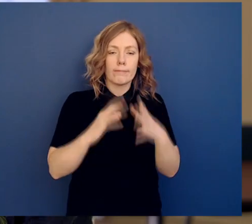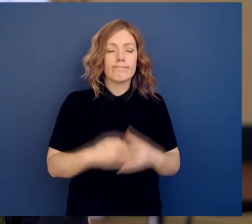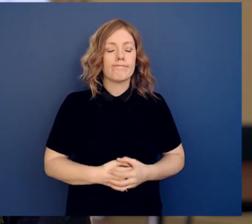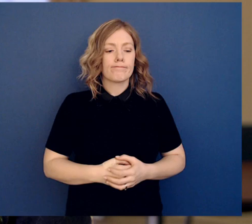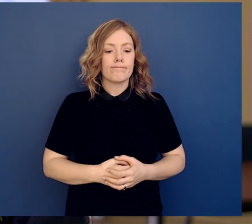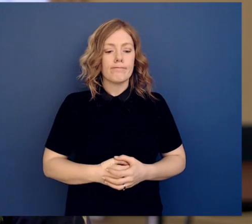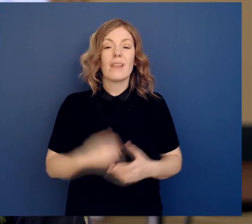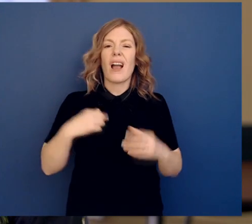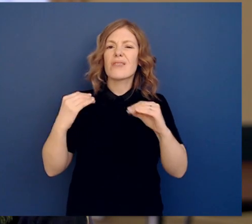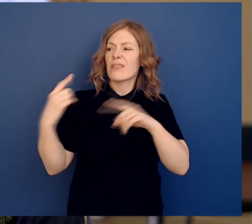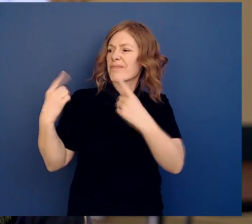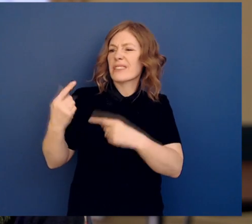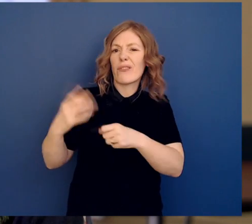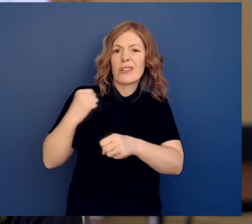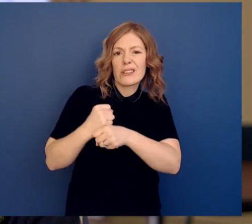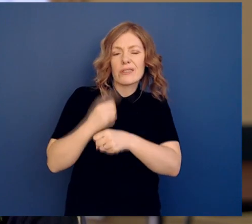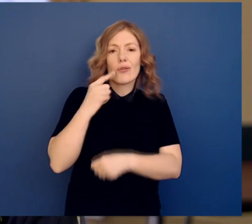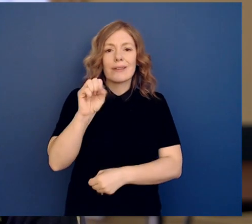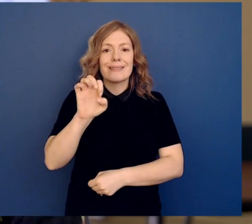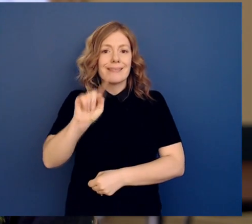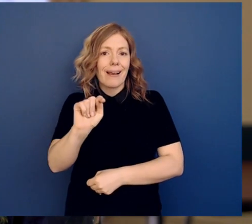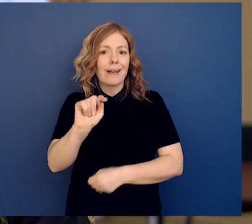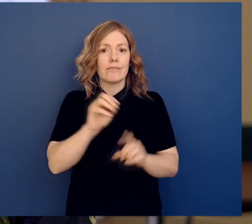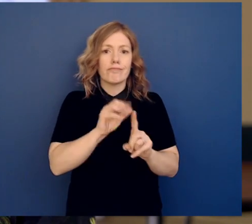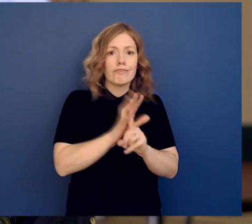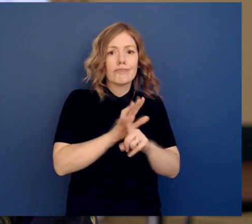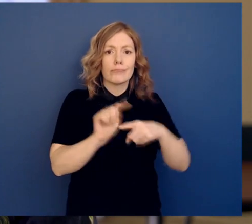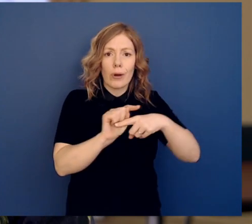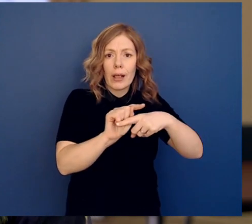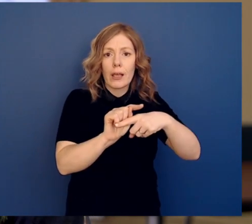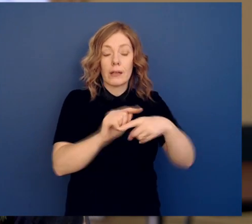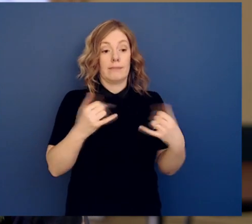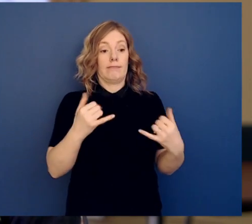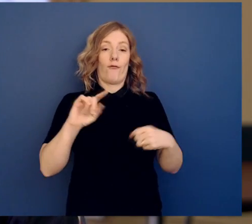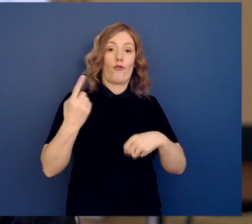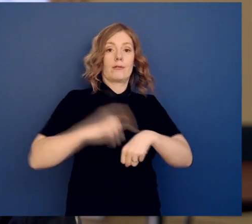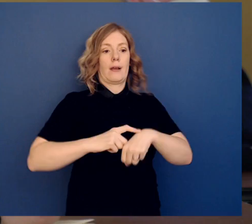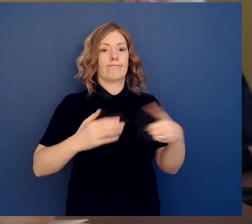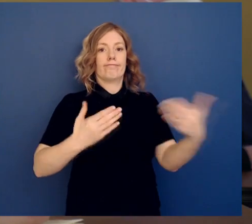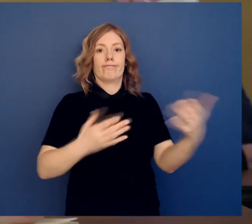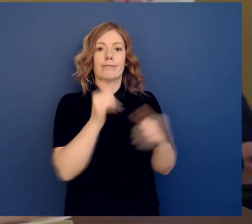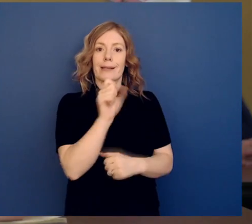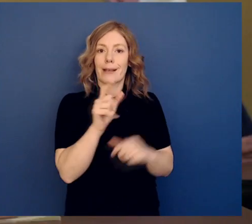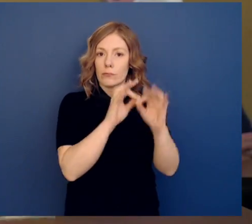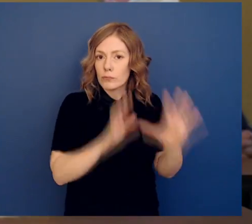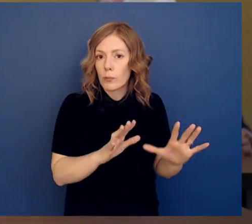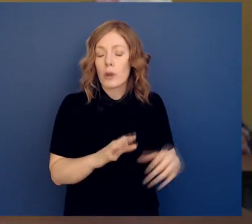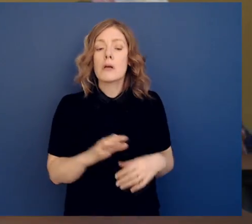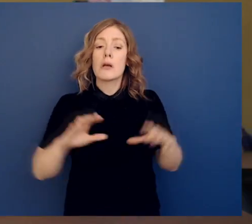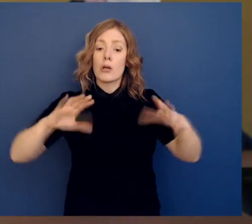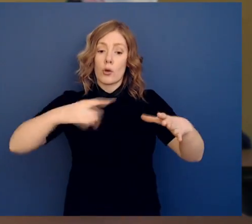I've taught set orientation for Film Training Manitoba for a few years now, but this is the first time that we're going to be doing it for ASL interpreters. Today's participants